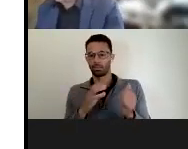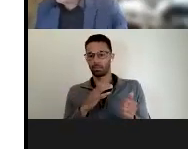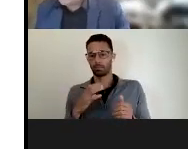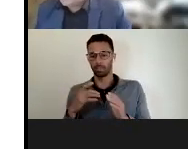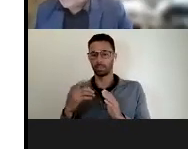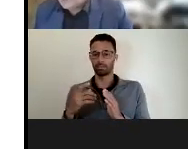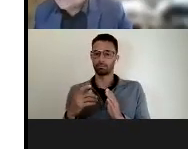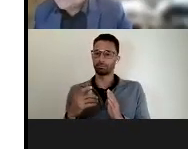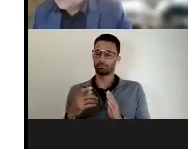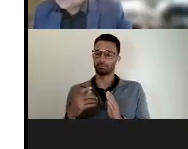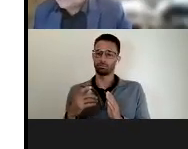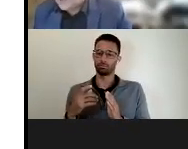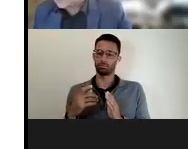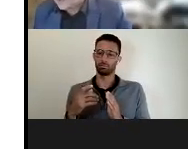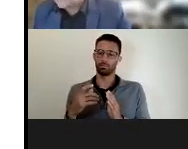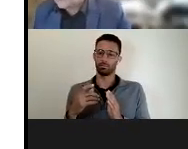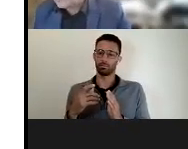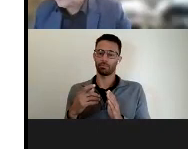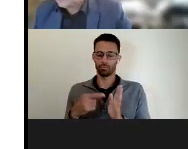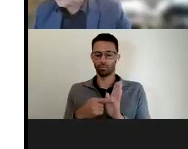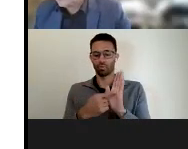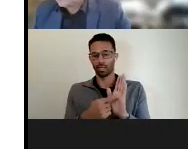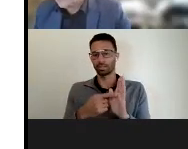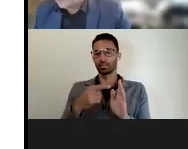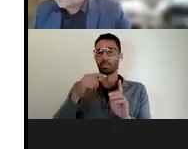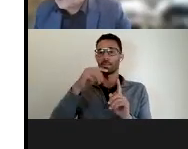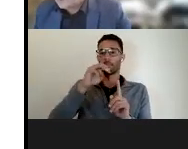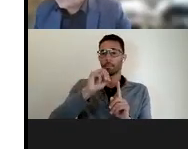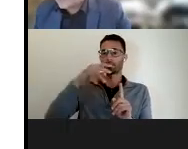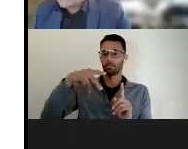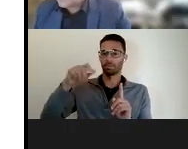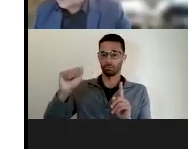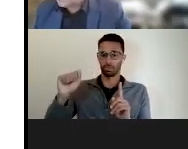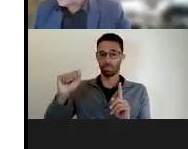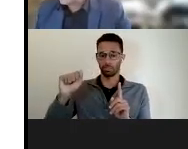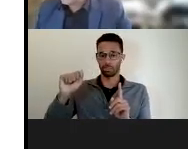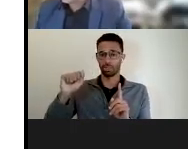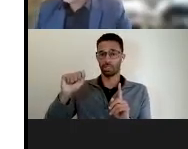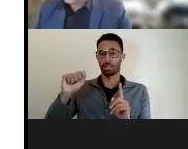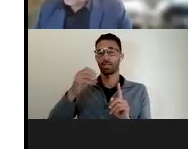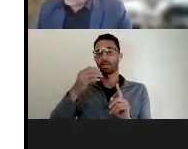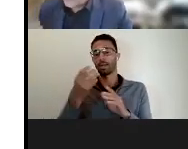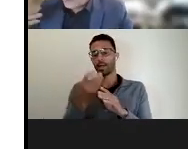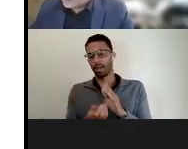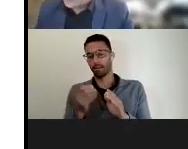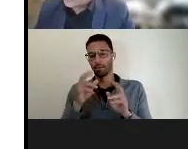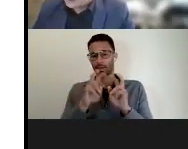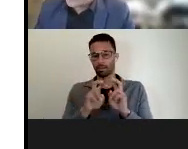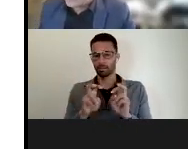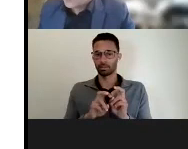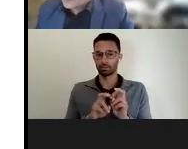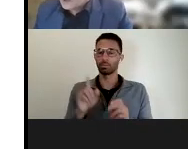parts of the master plan for aging, but also the gap analysis in terms of where